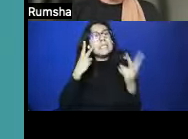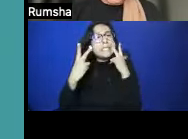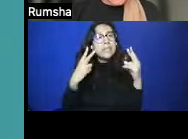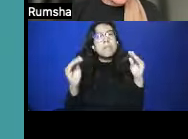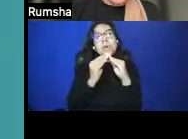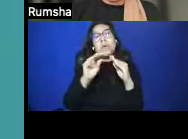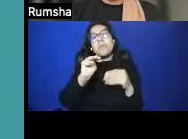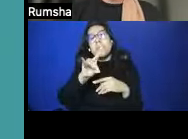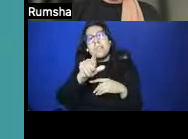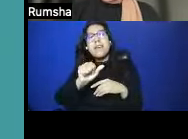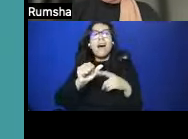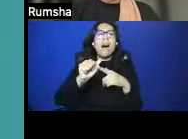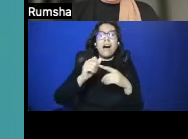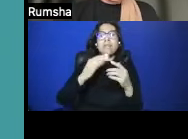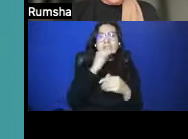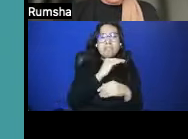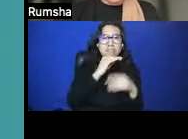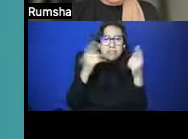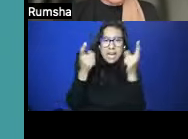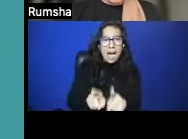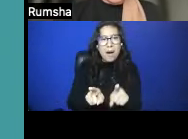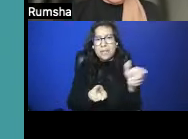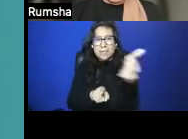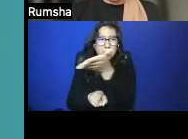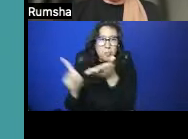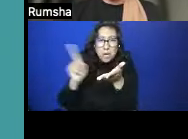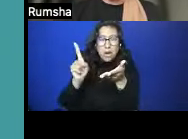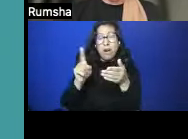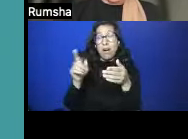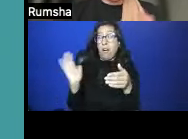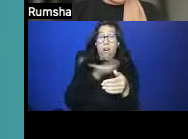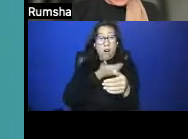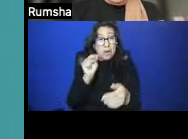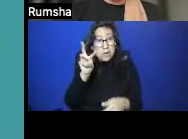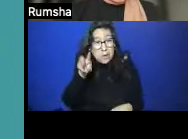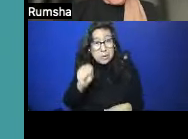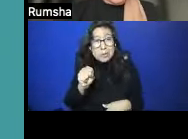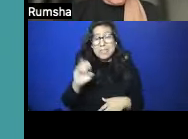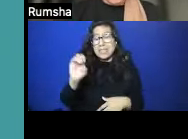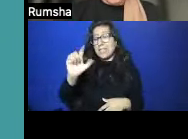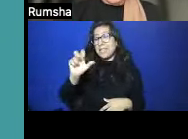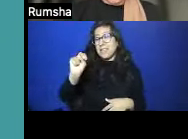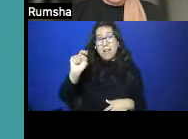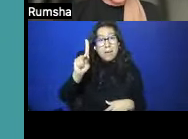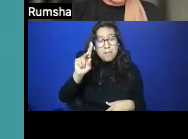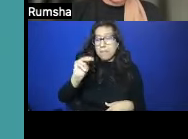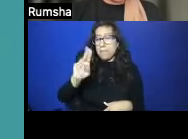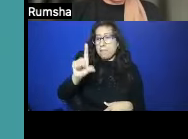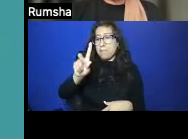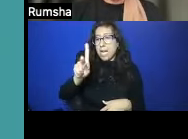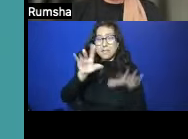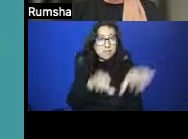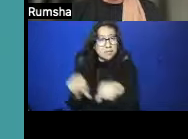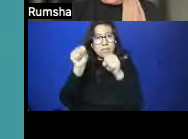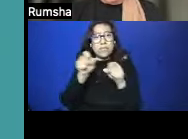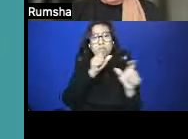over Twitter, and the privatization of libraries. All of that and more help sort of shape that